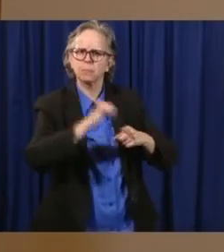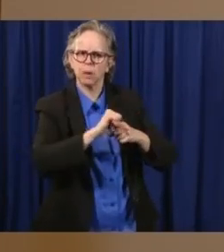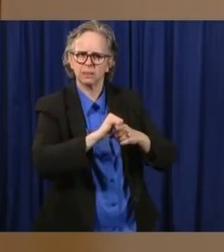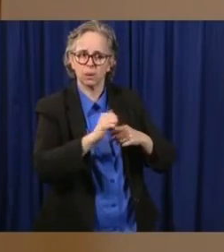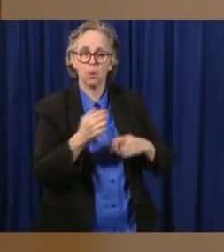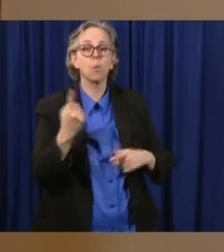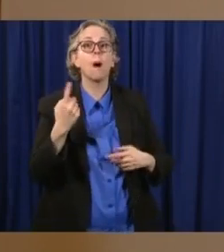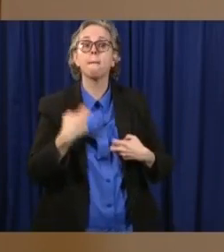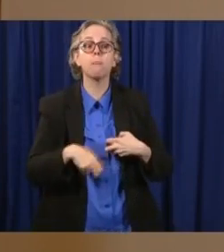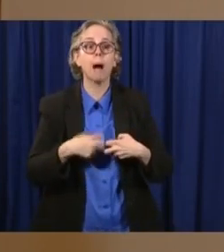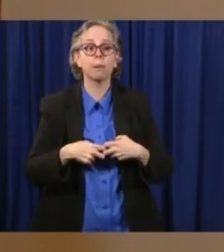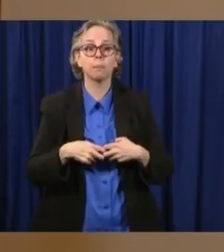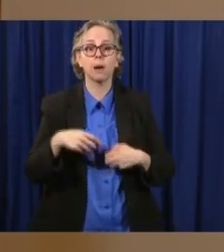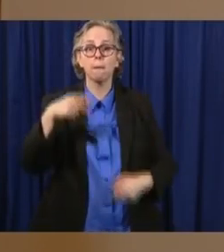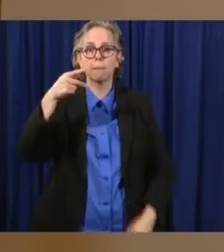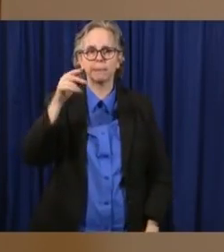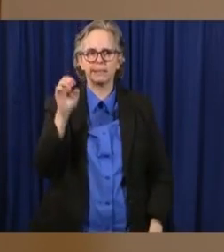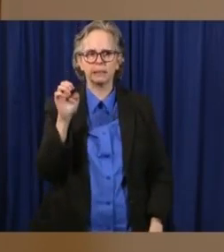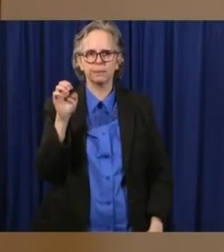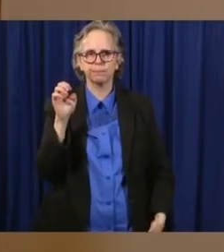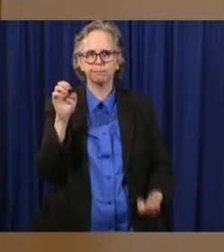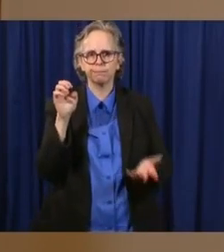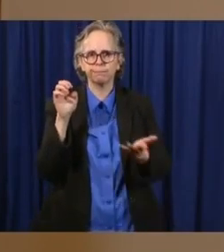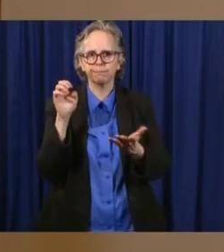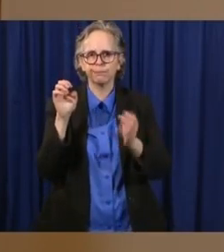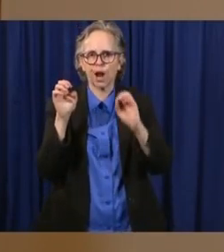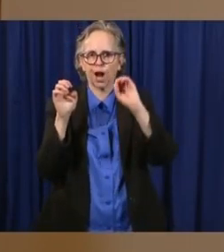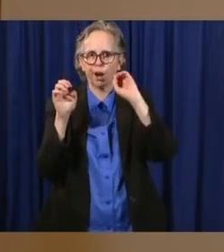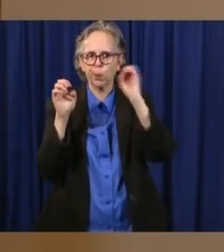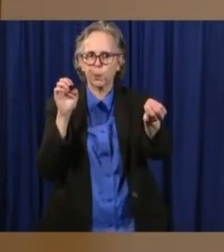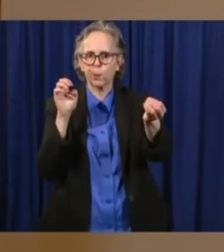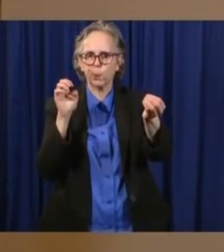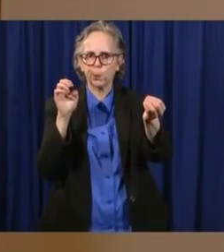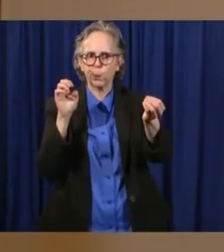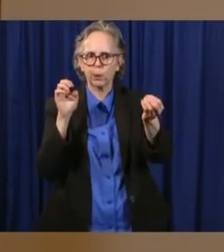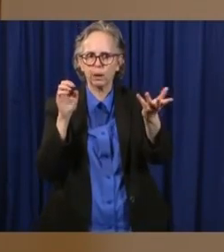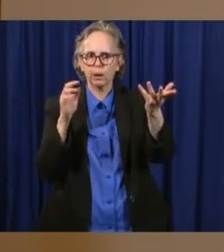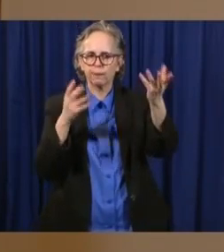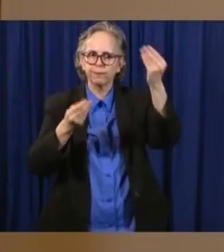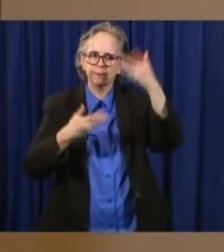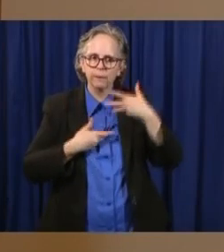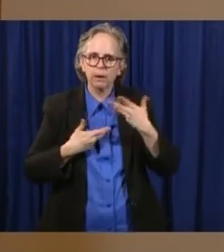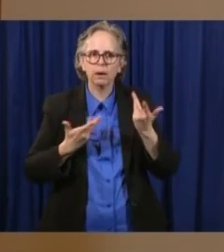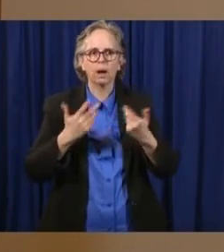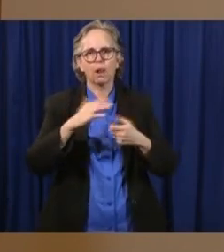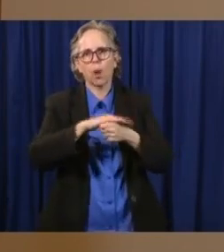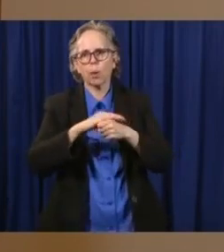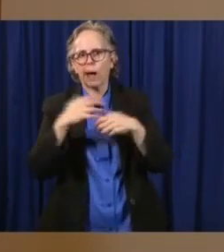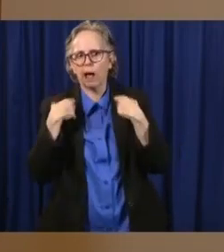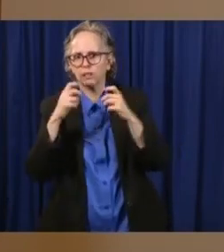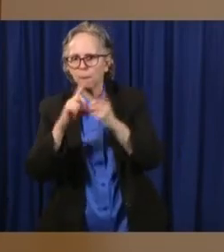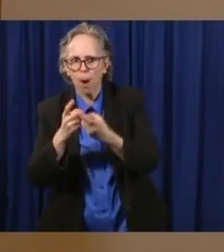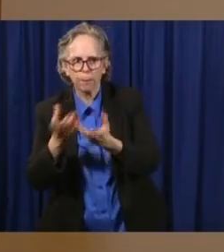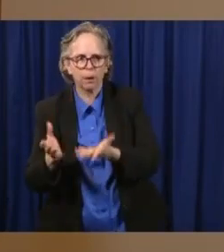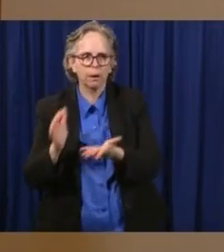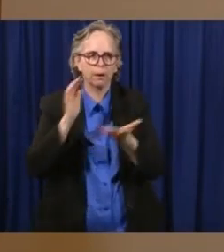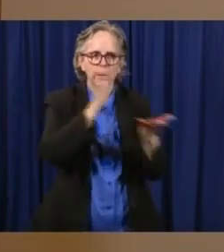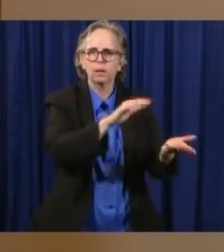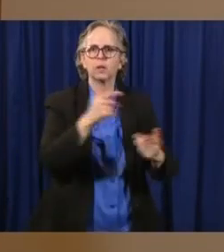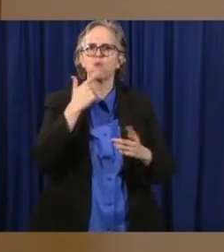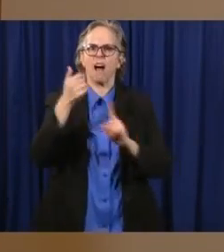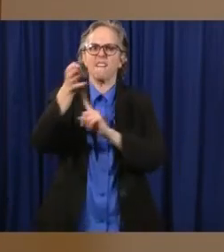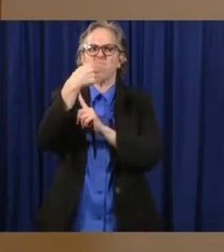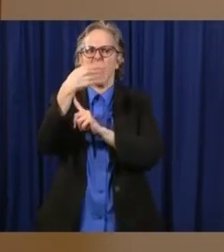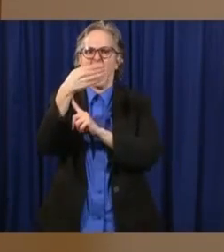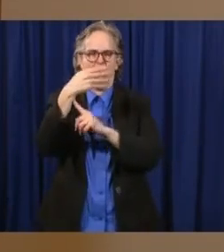us, tell your local health department, throw a red flag, tell the Nursing Home Association. We need to know